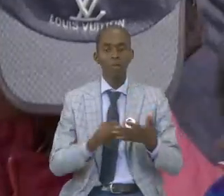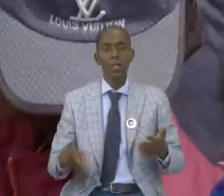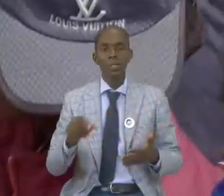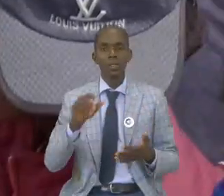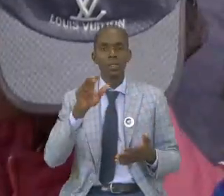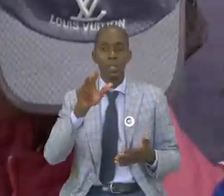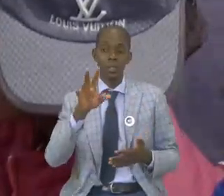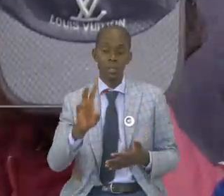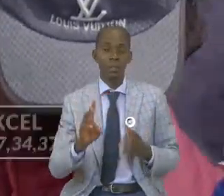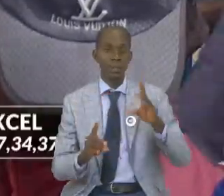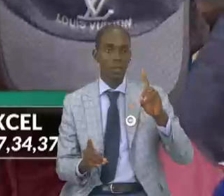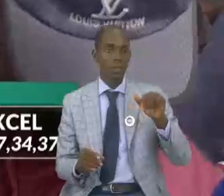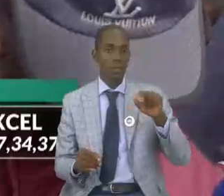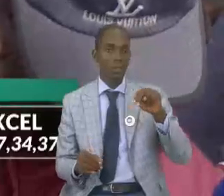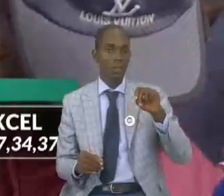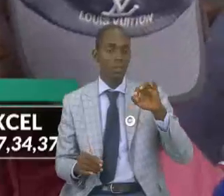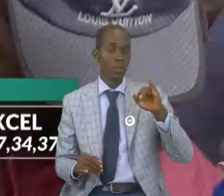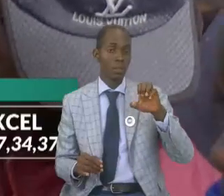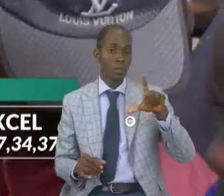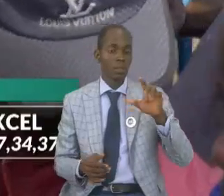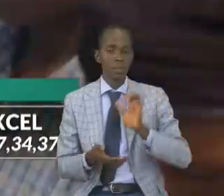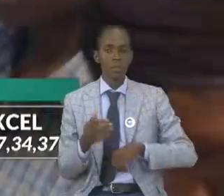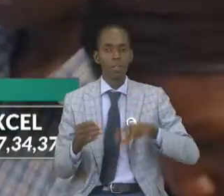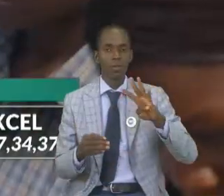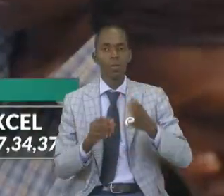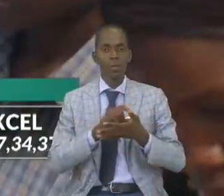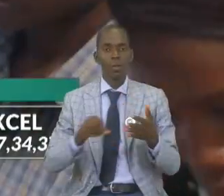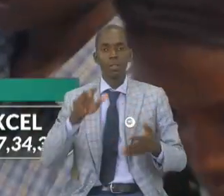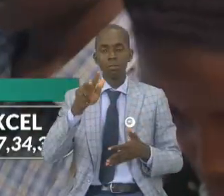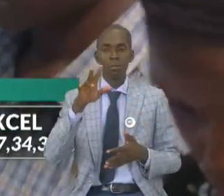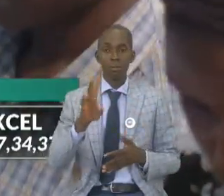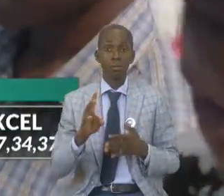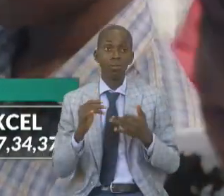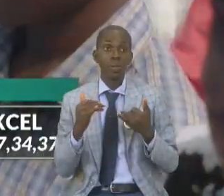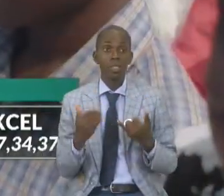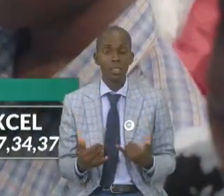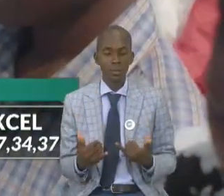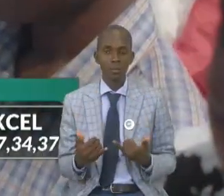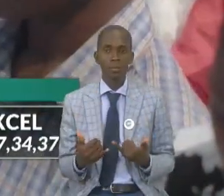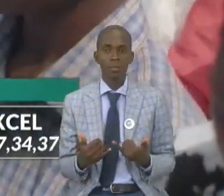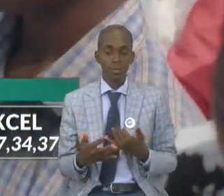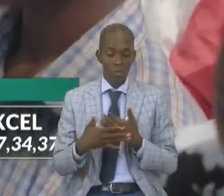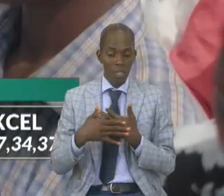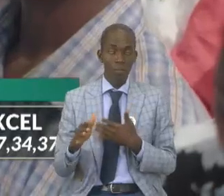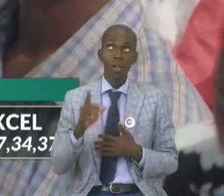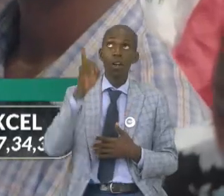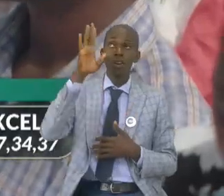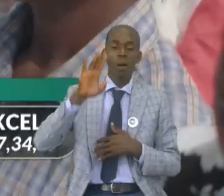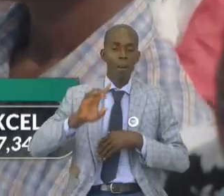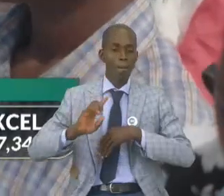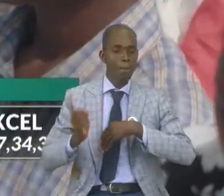37. In Daniel chapter 4, reading from verse 37, now, after God dealt with him, now,